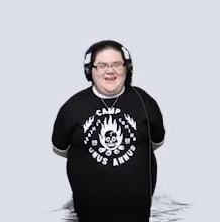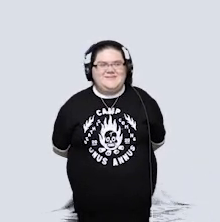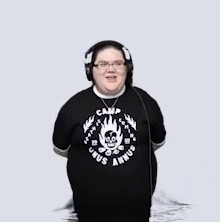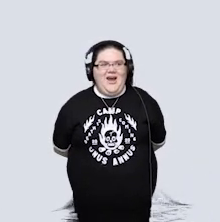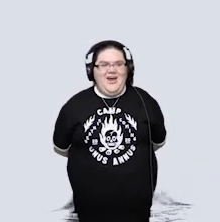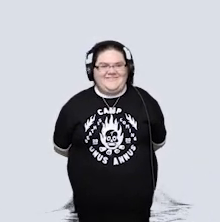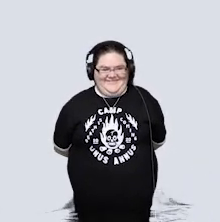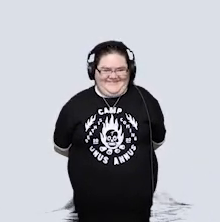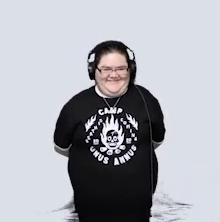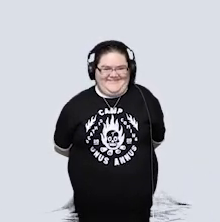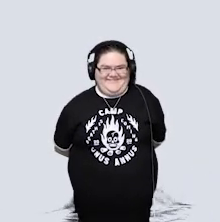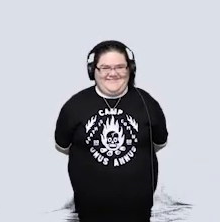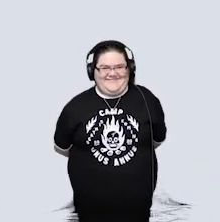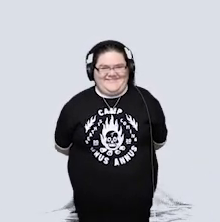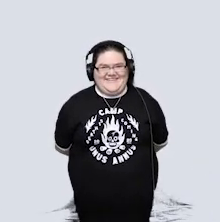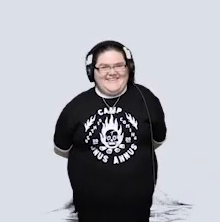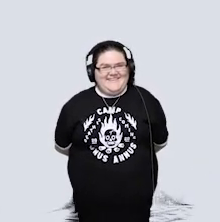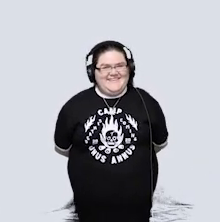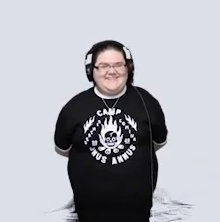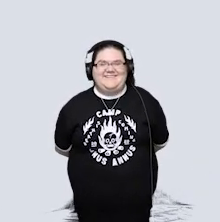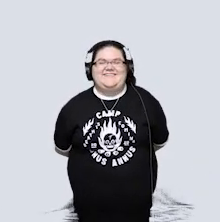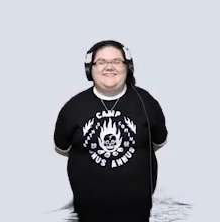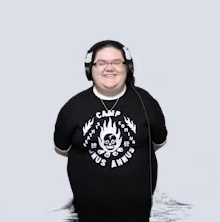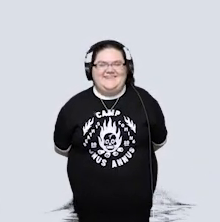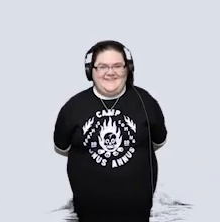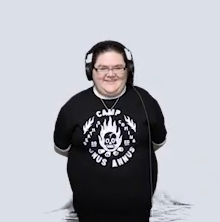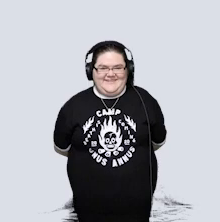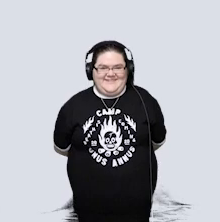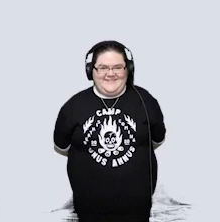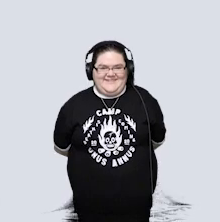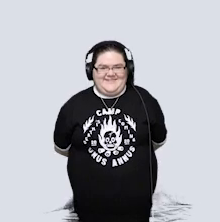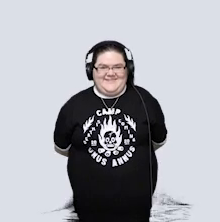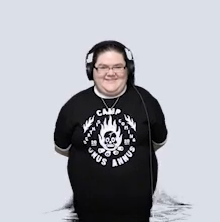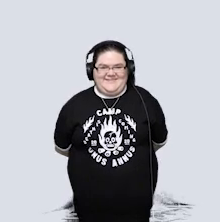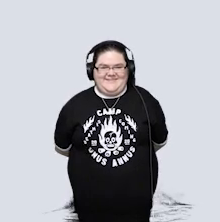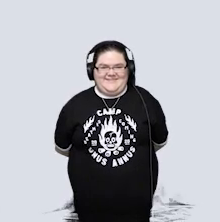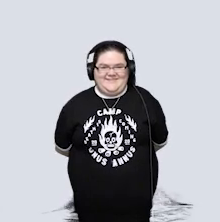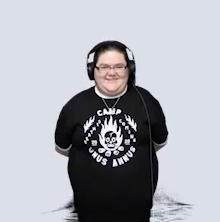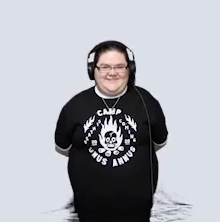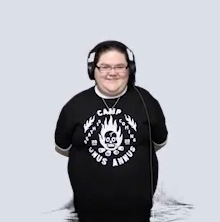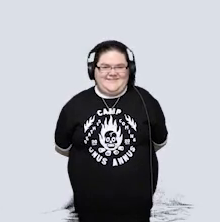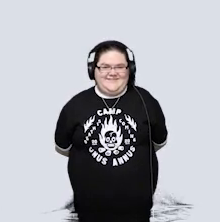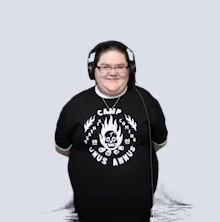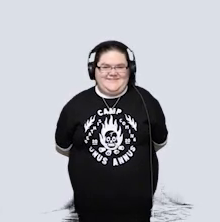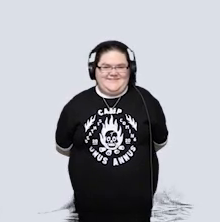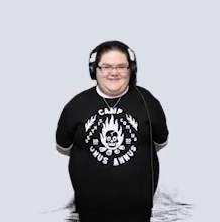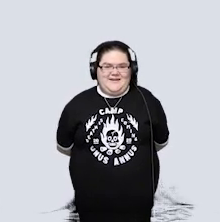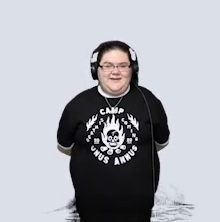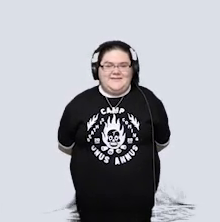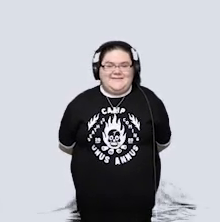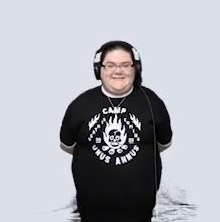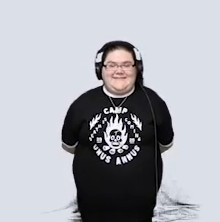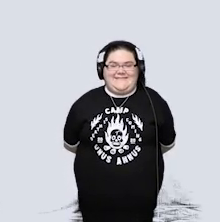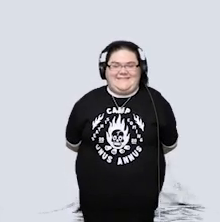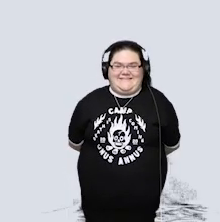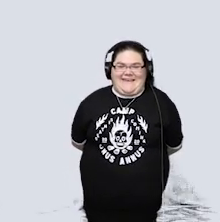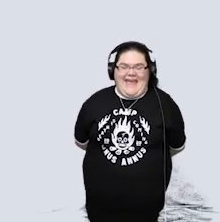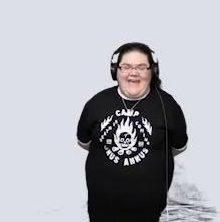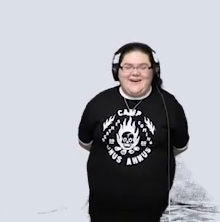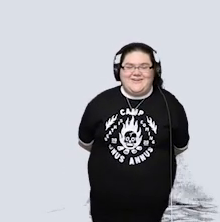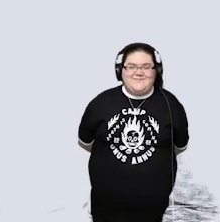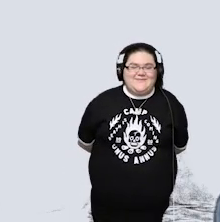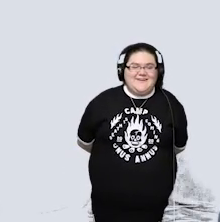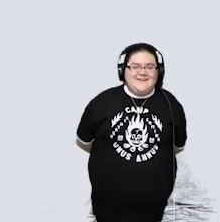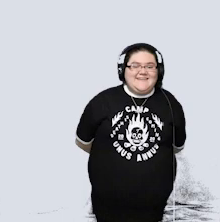insane. Lately, I've been making videos for over 10 years and I've never seen anything quite like it. In the past week alone, we've gained almost